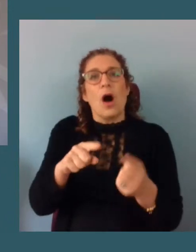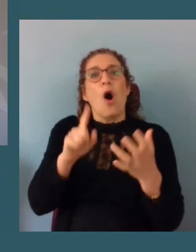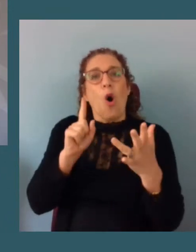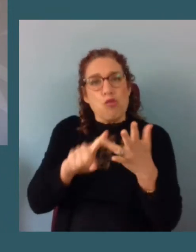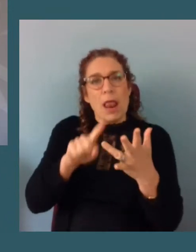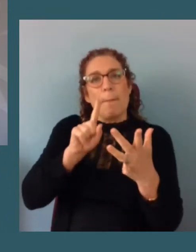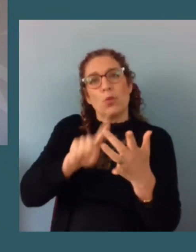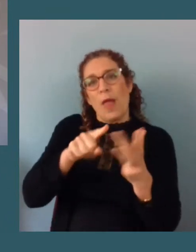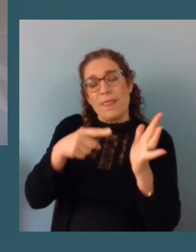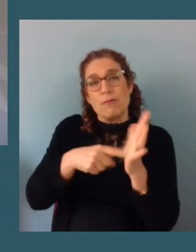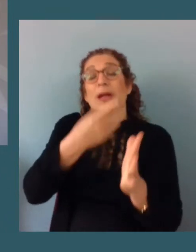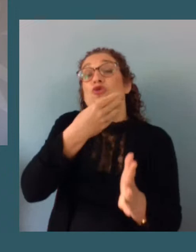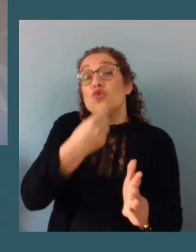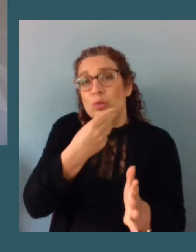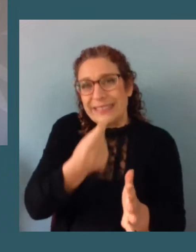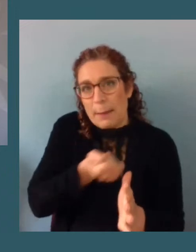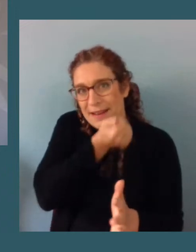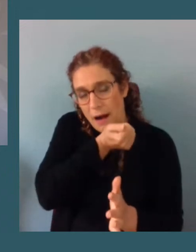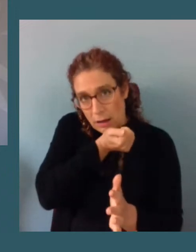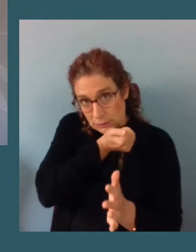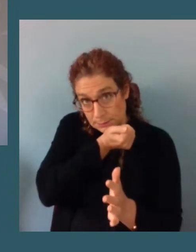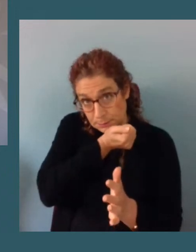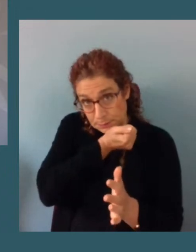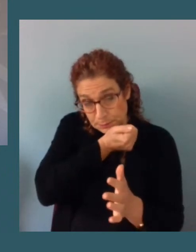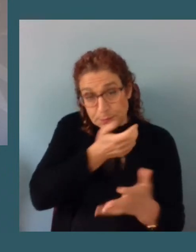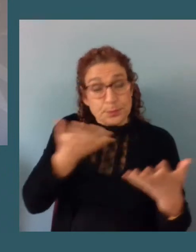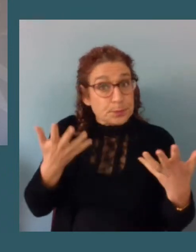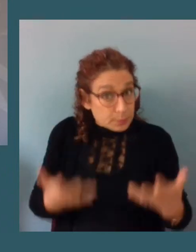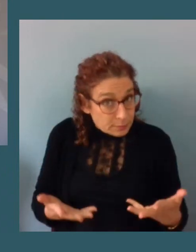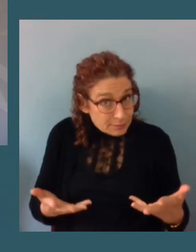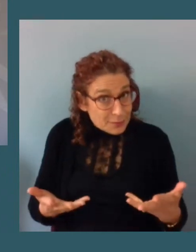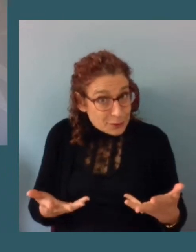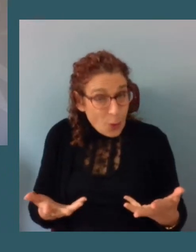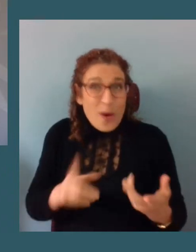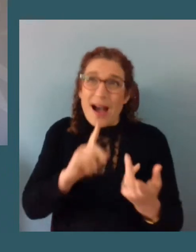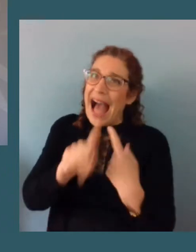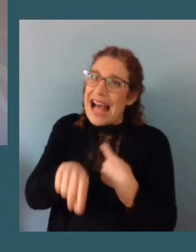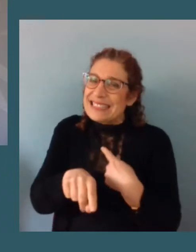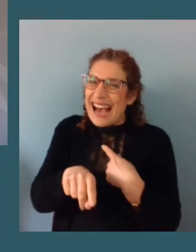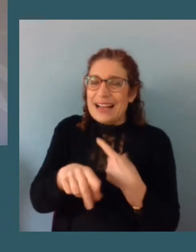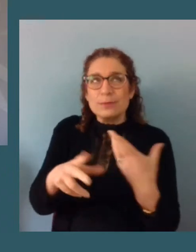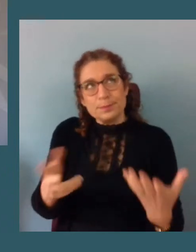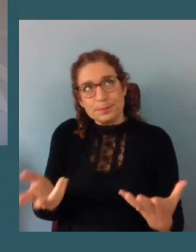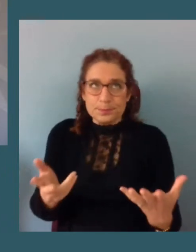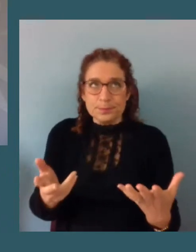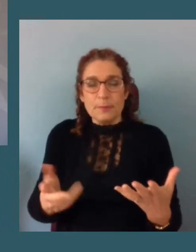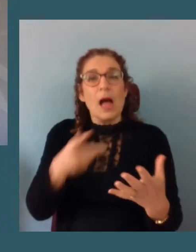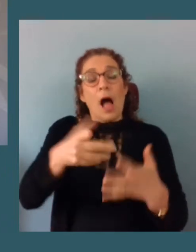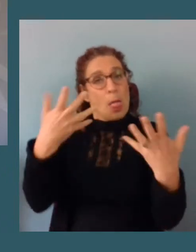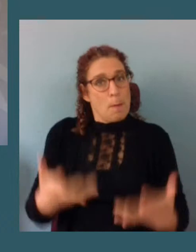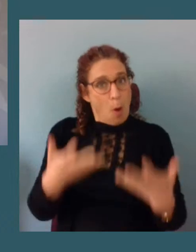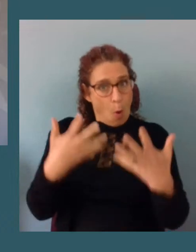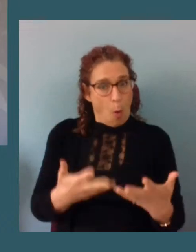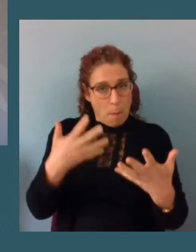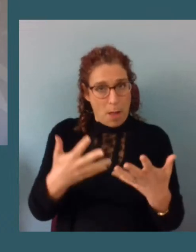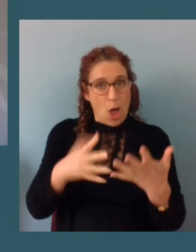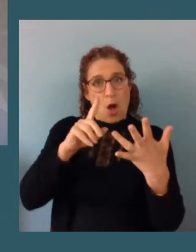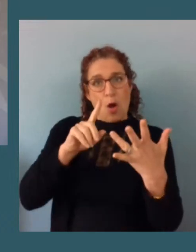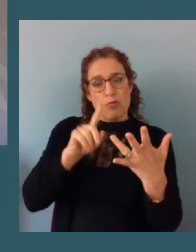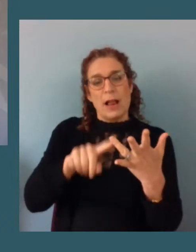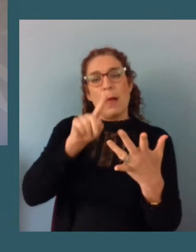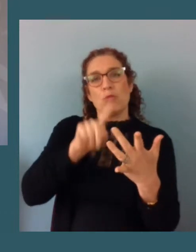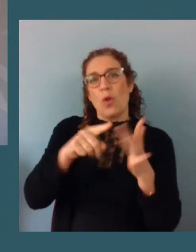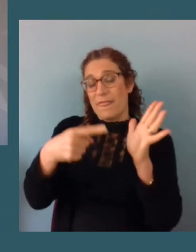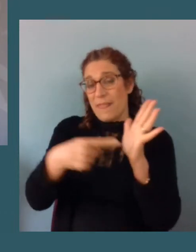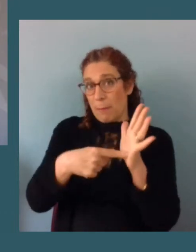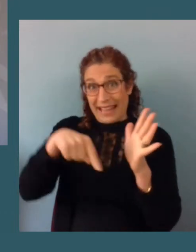protein. So in a straightforward answer, at present, oral immunotherapy in the UK is